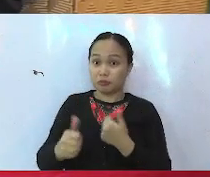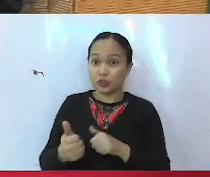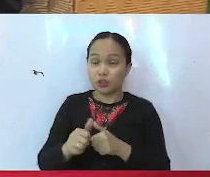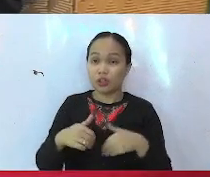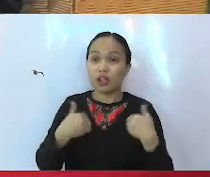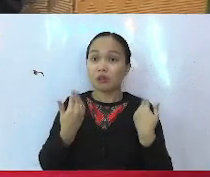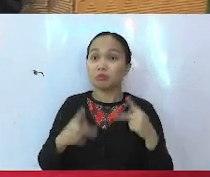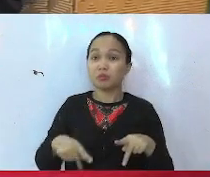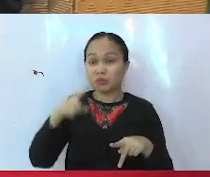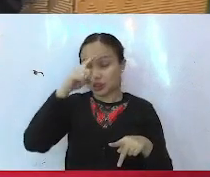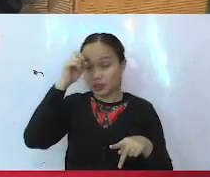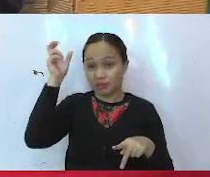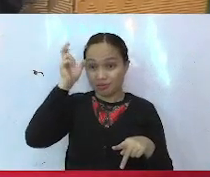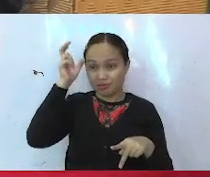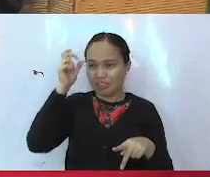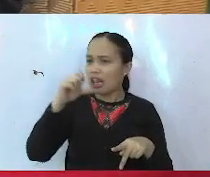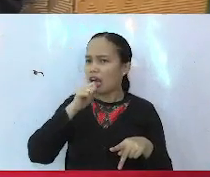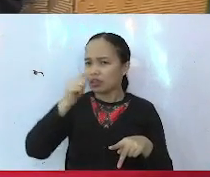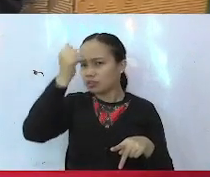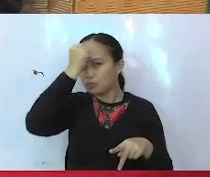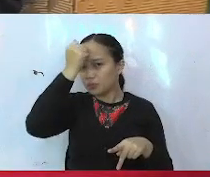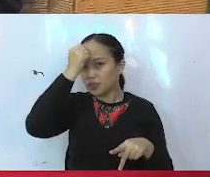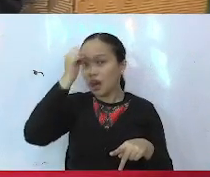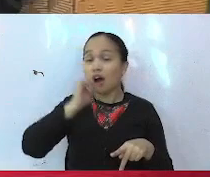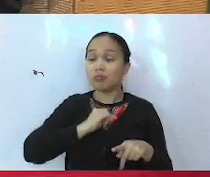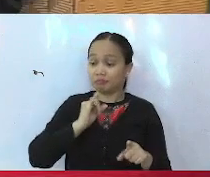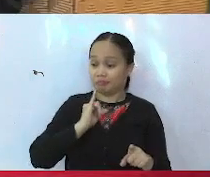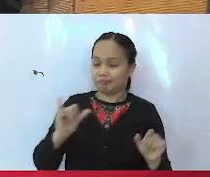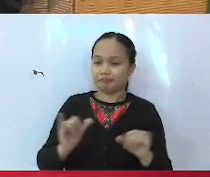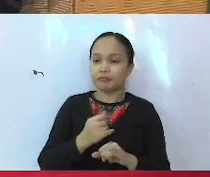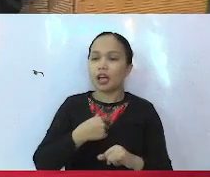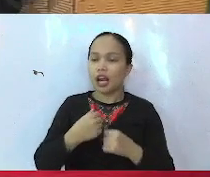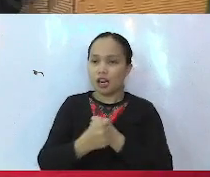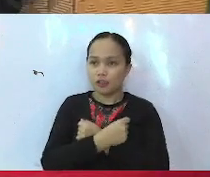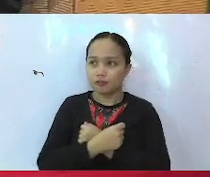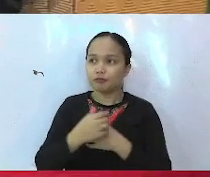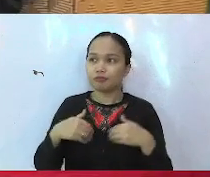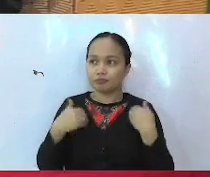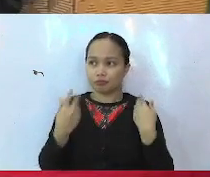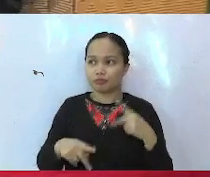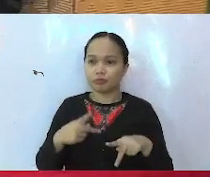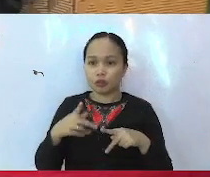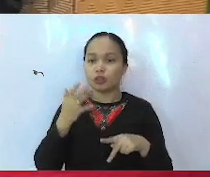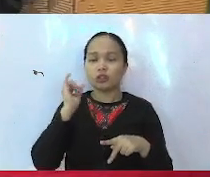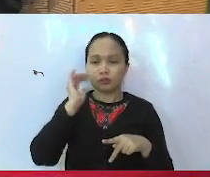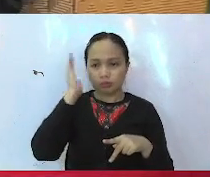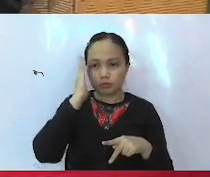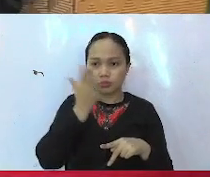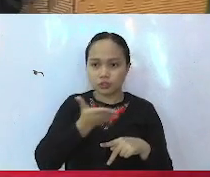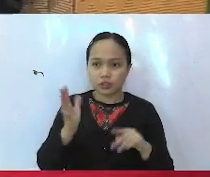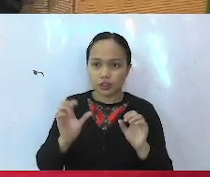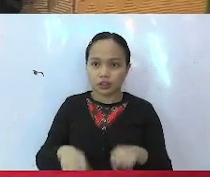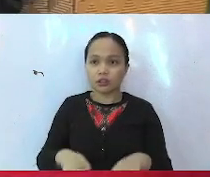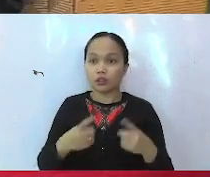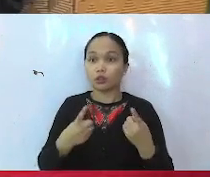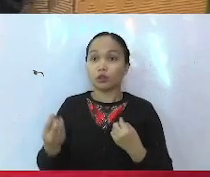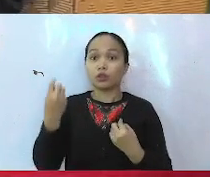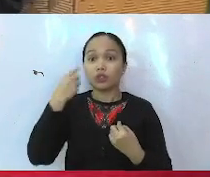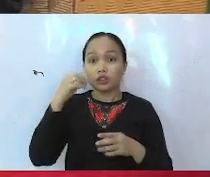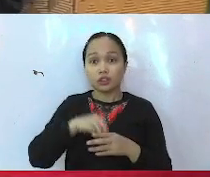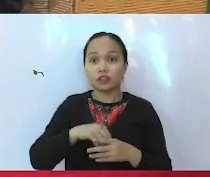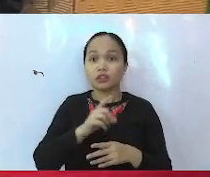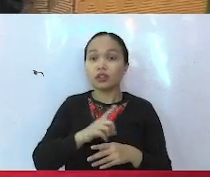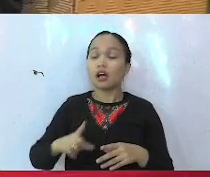That's right. He's not stupid. You're right. I just love young people. I know what they can do for the Lord. I know what they possess